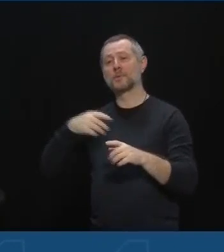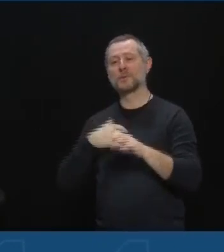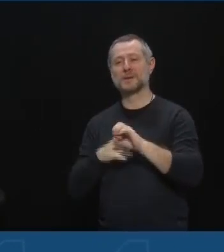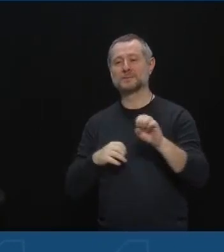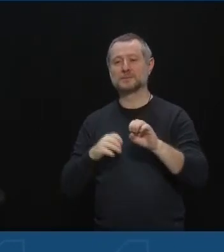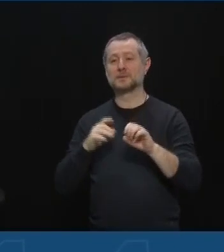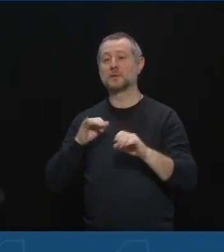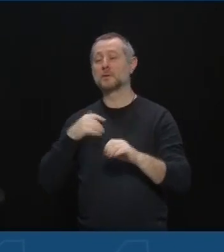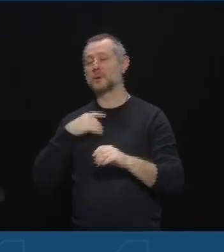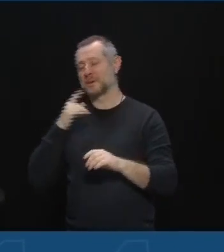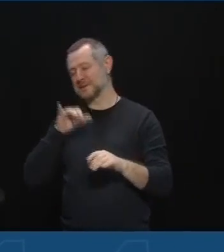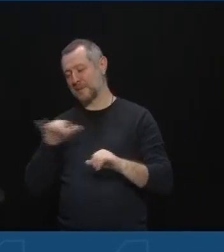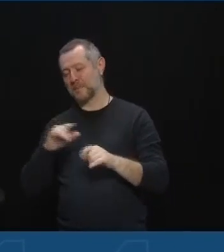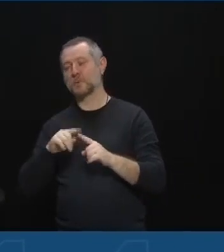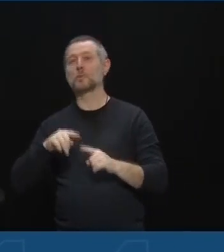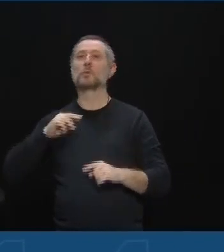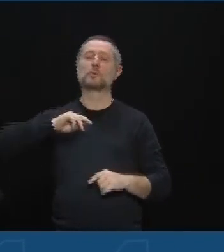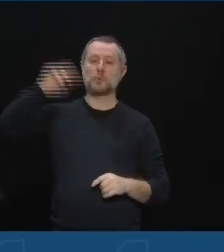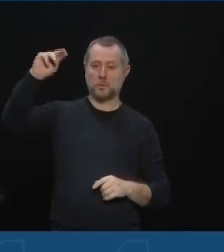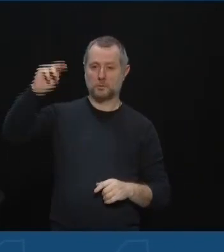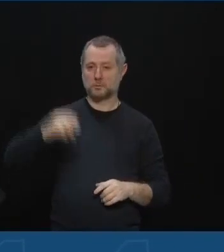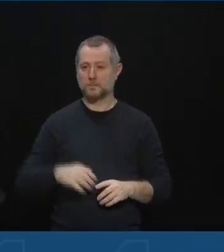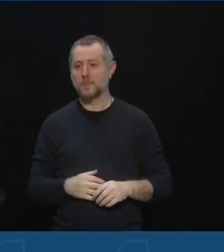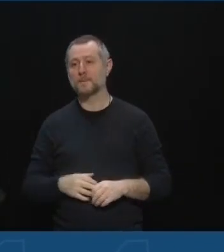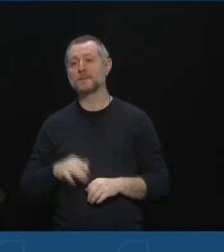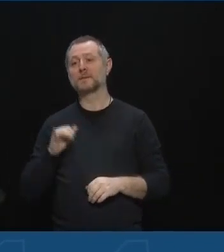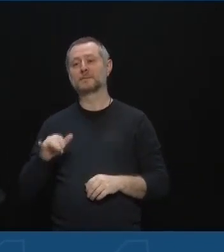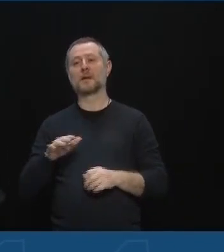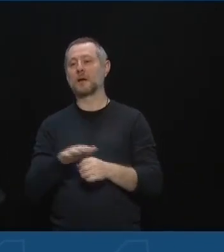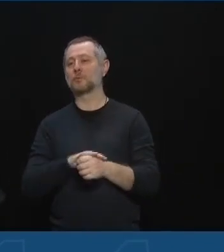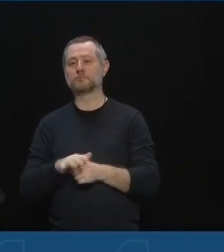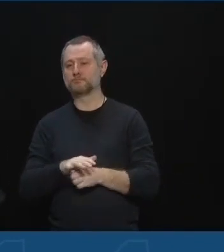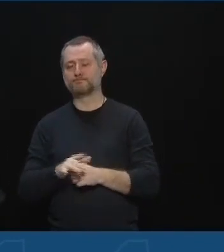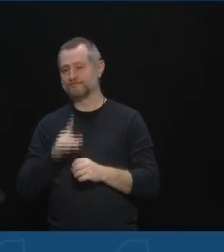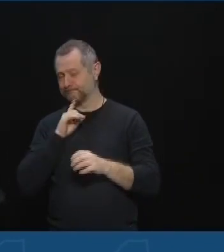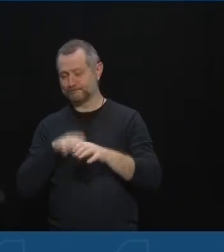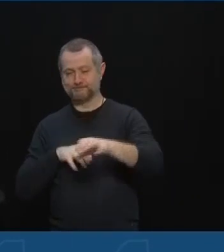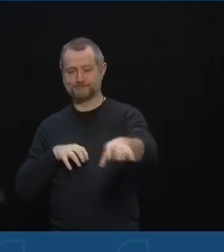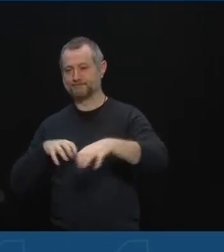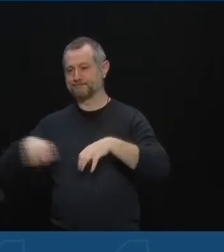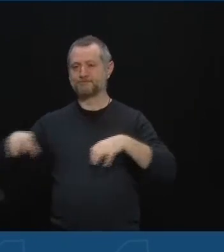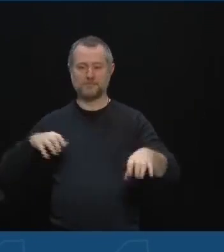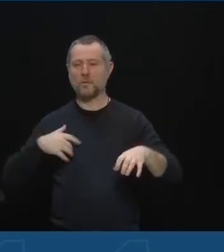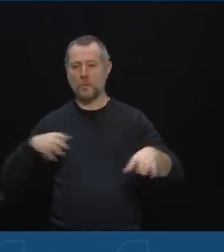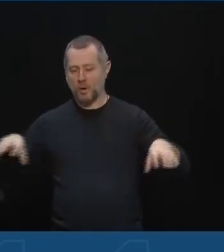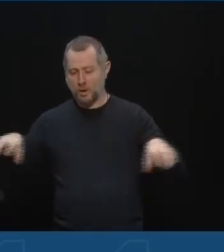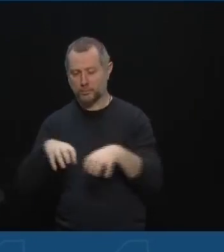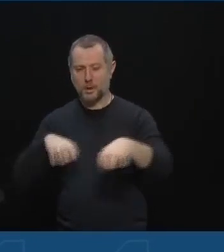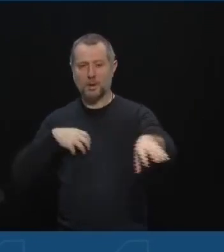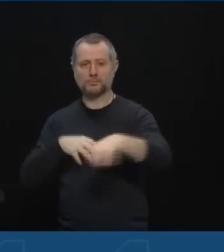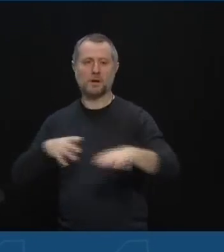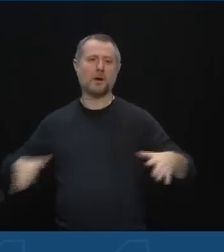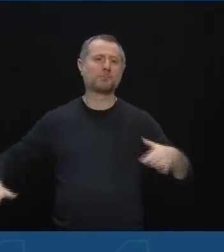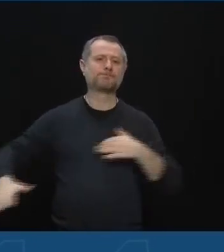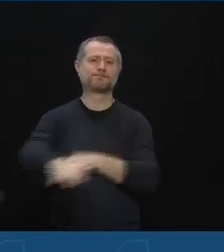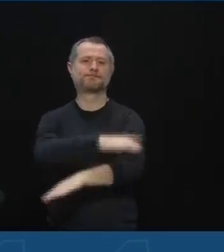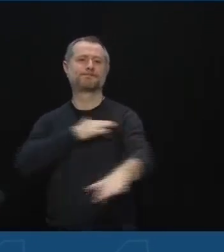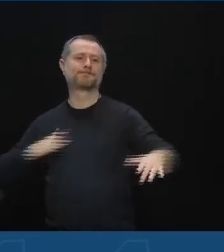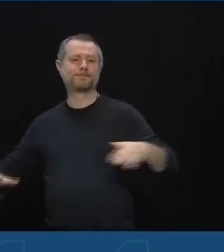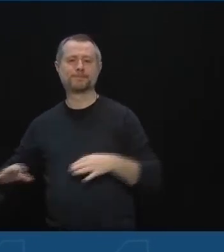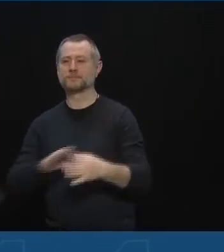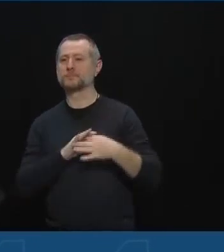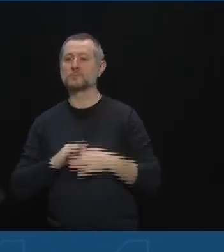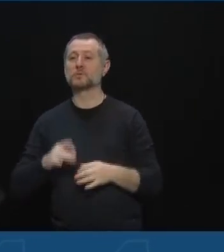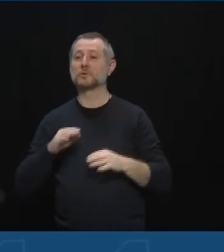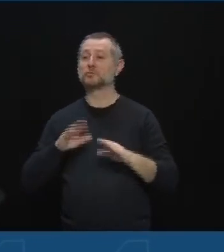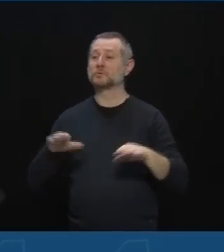the infill, and this area has divided Rochester too long, and I know we can do extraordinary things here. You know, think about what we did with the expansion of the Children's Museum